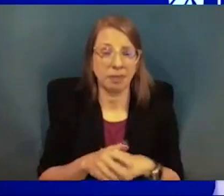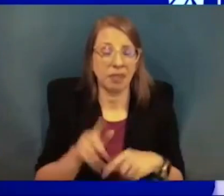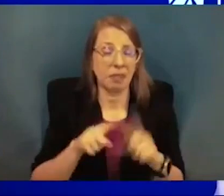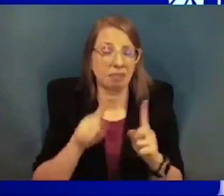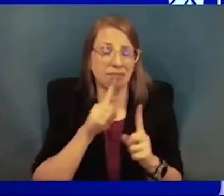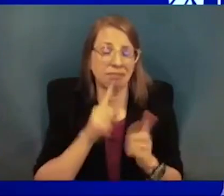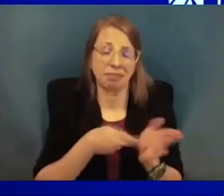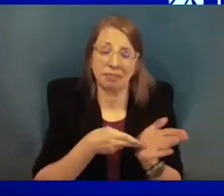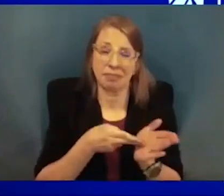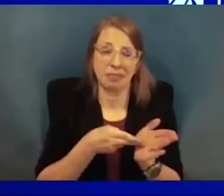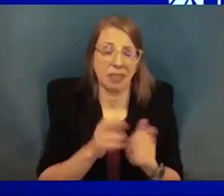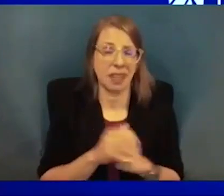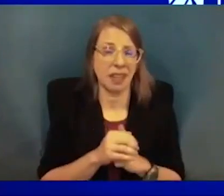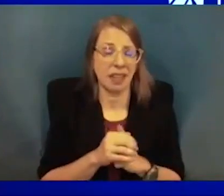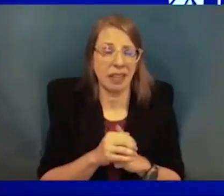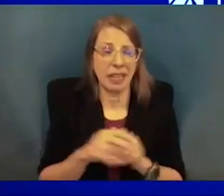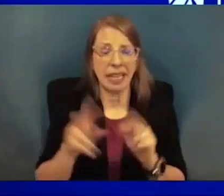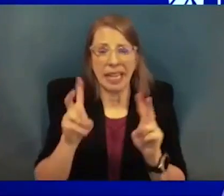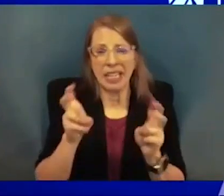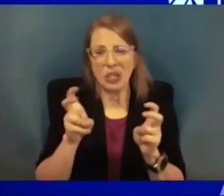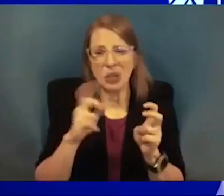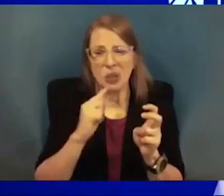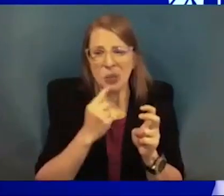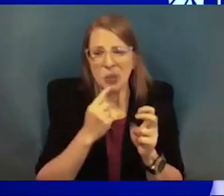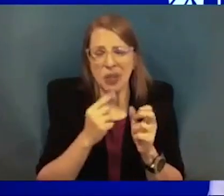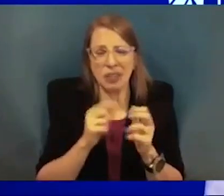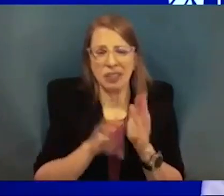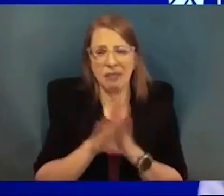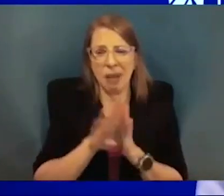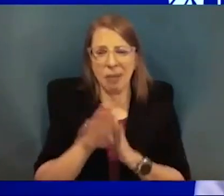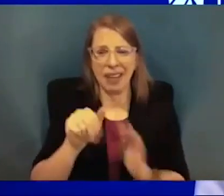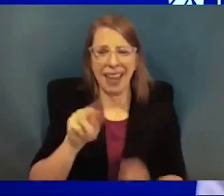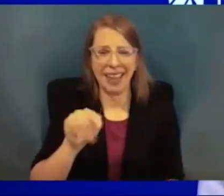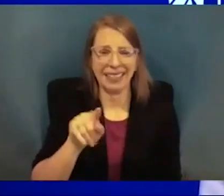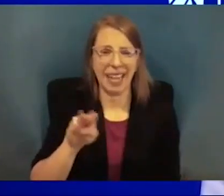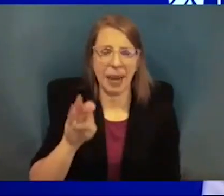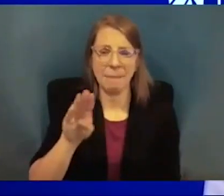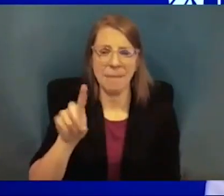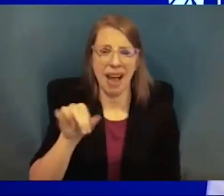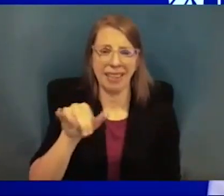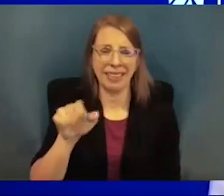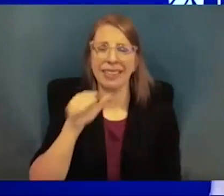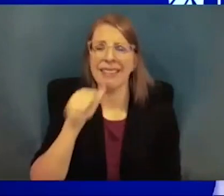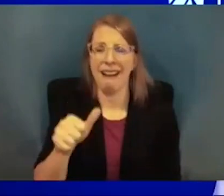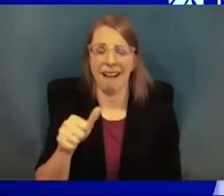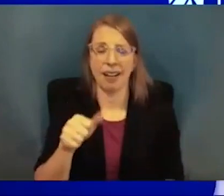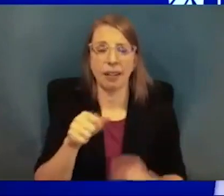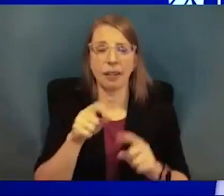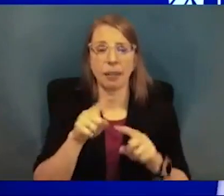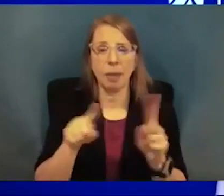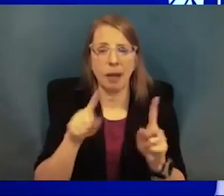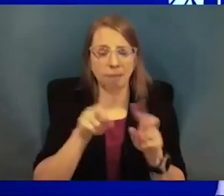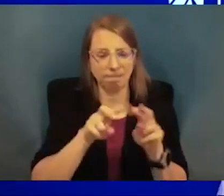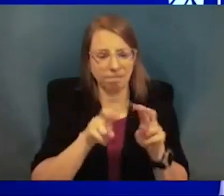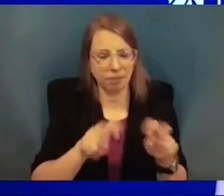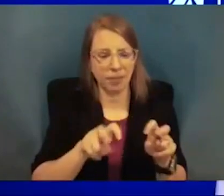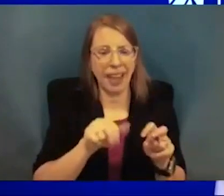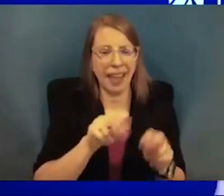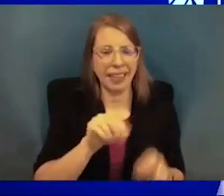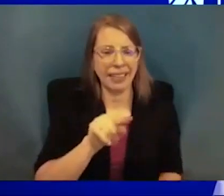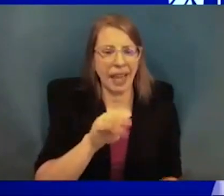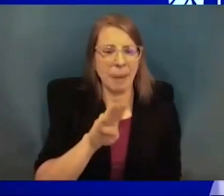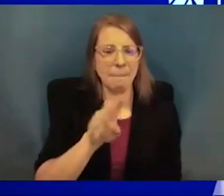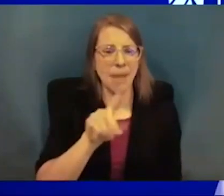significant issue with developing antibodies. But again, we're looking at antibody response for that immune response, but we're also looking at the T